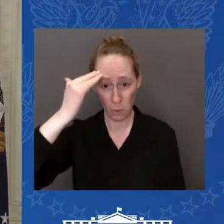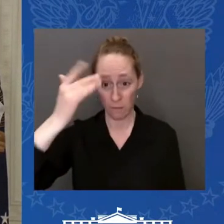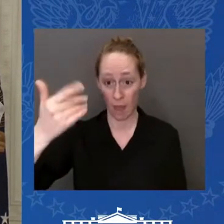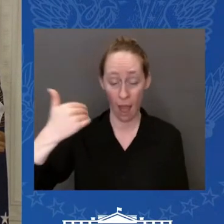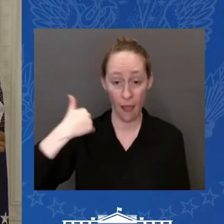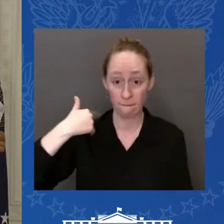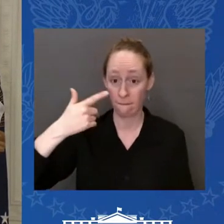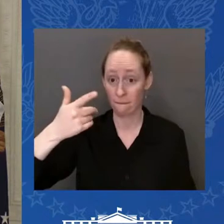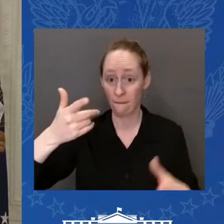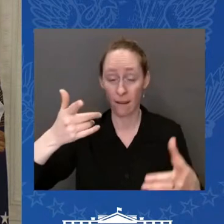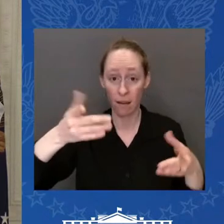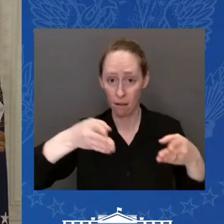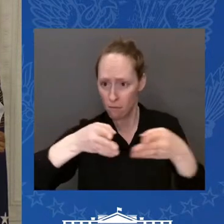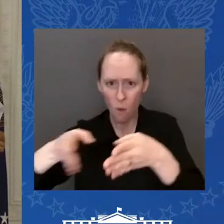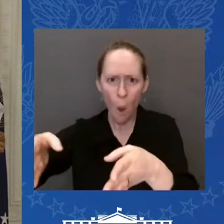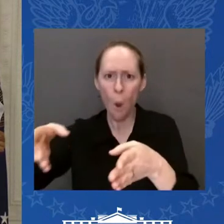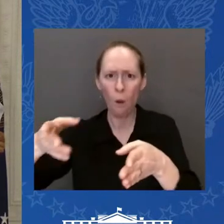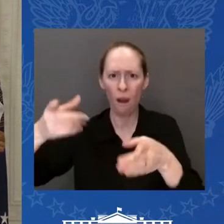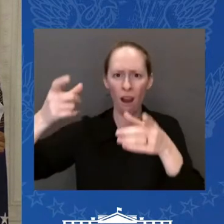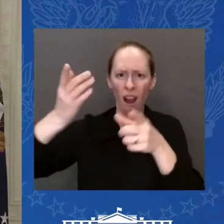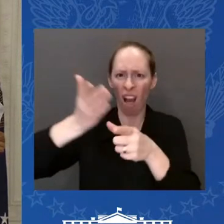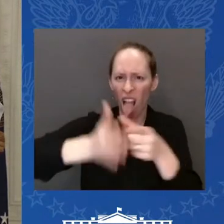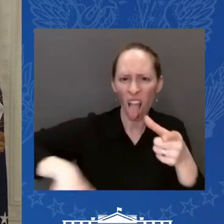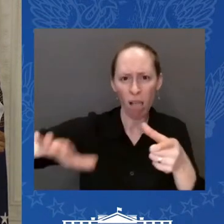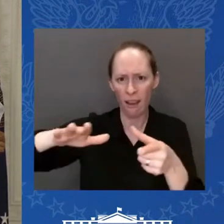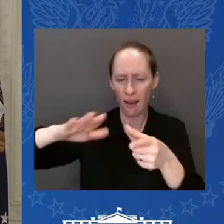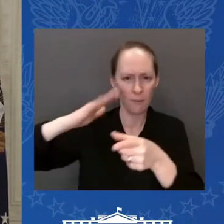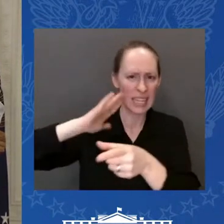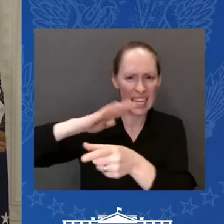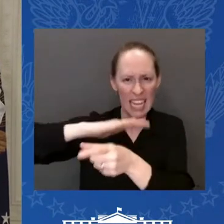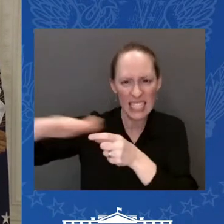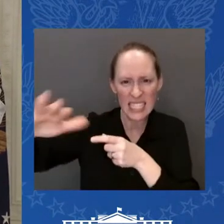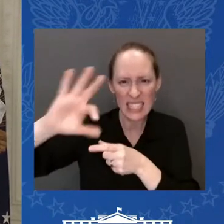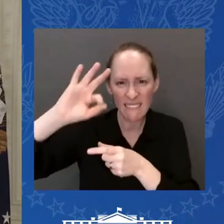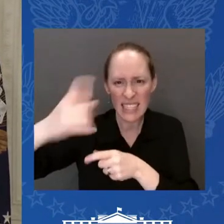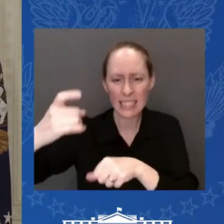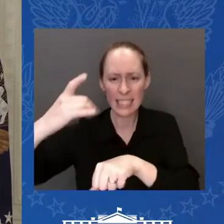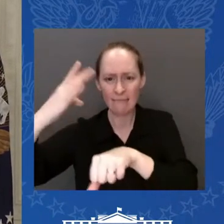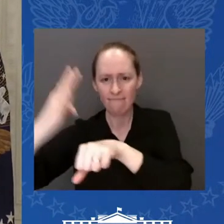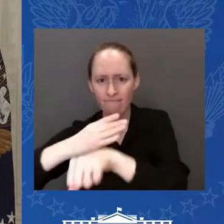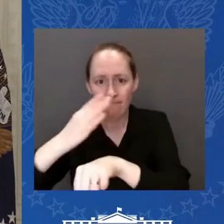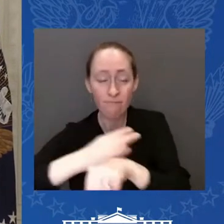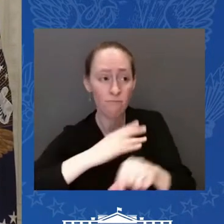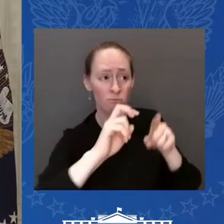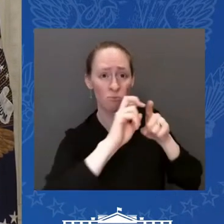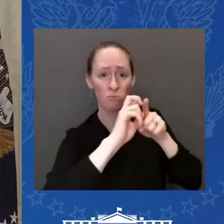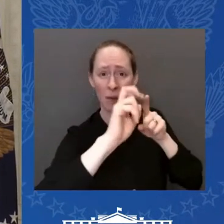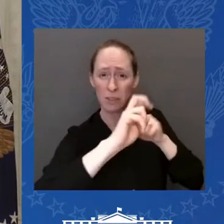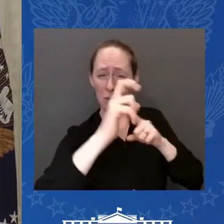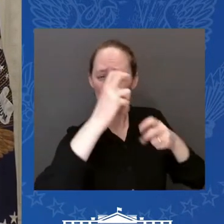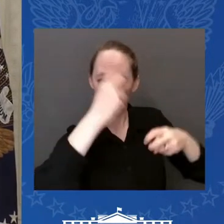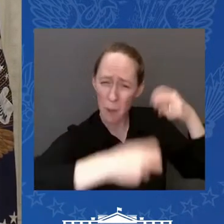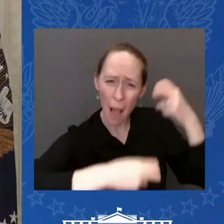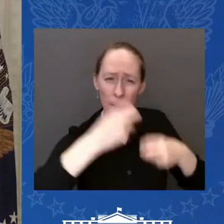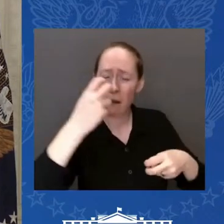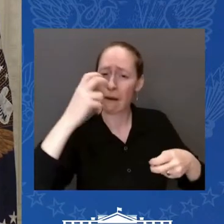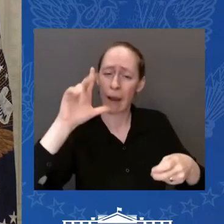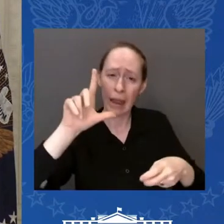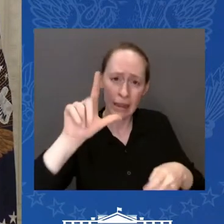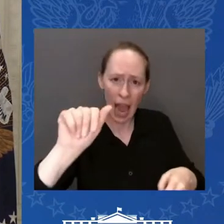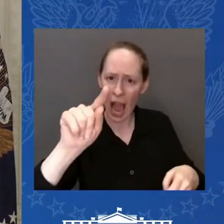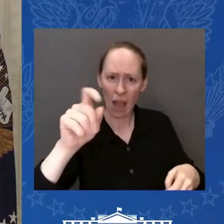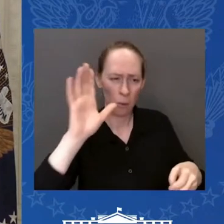and be able to continue to be there on time, and so much more of significant consequence. But those things are